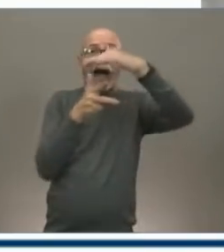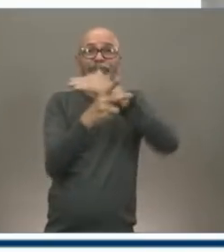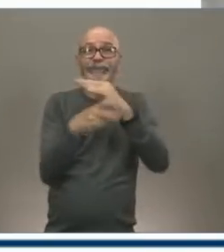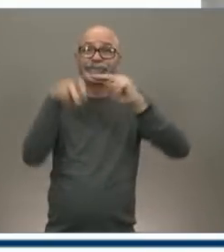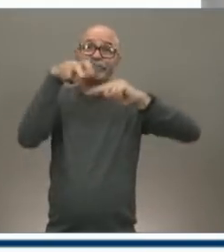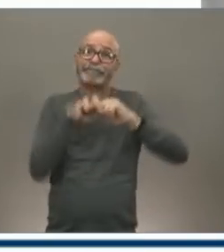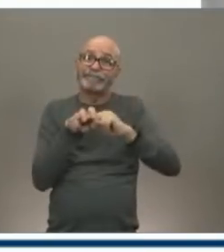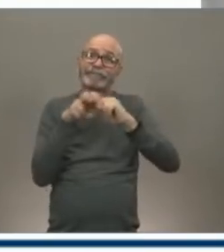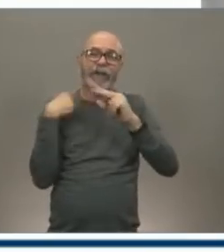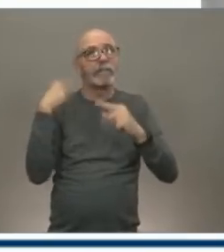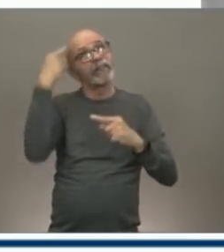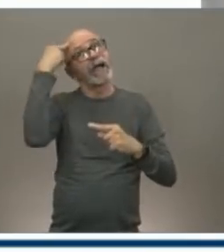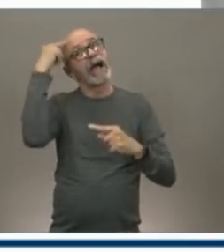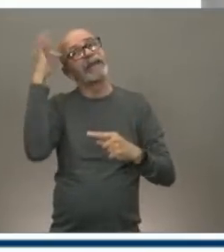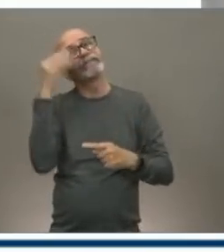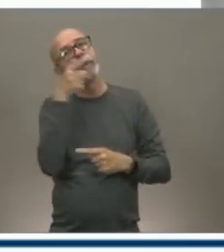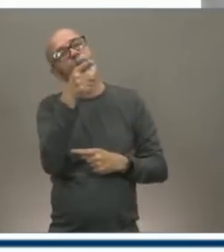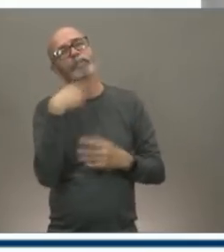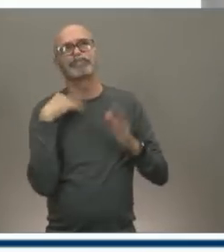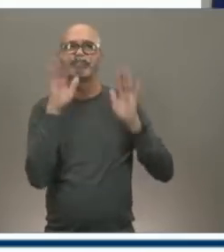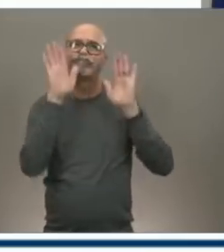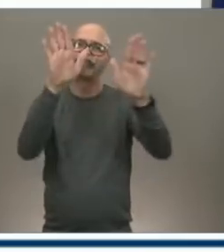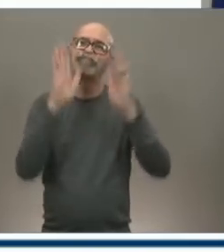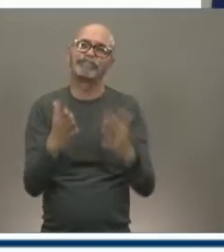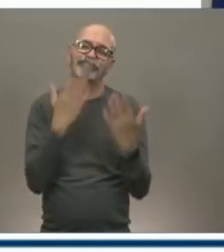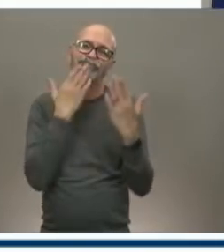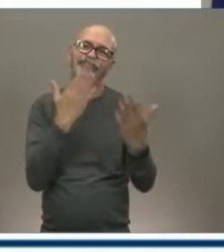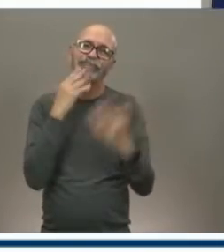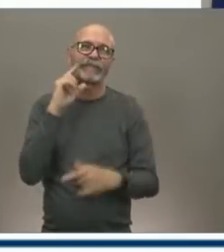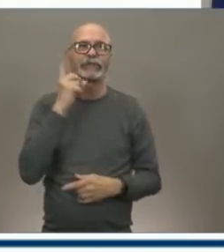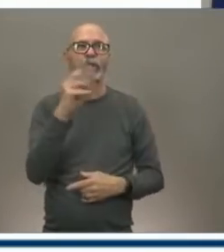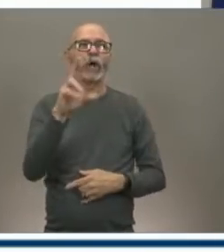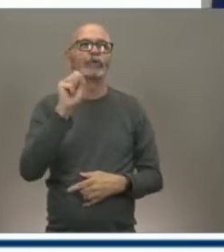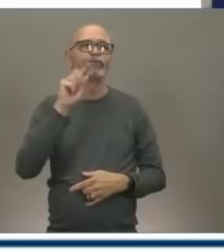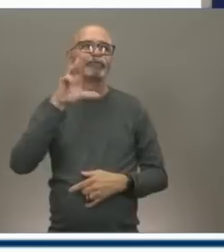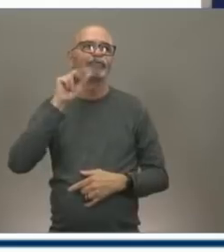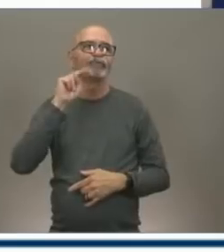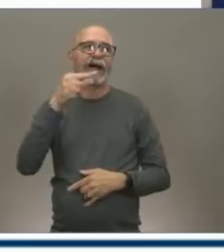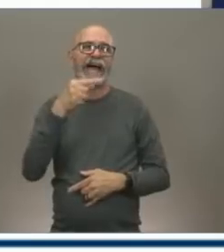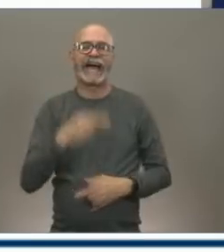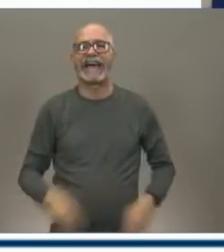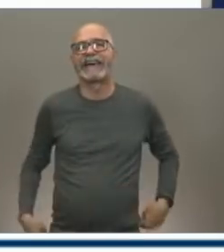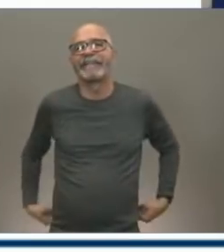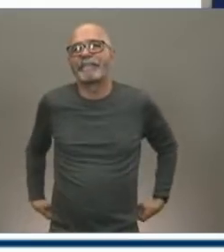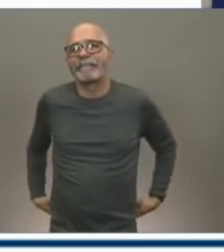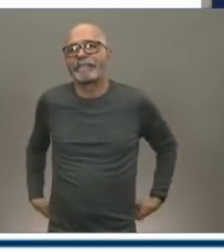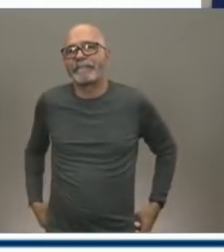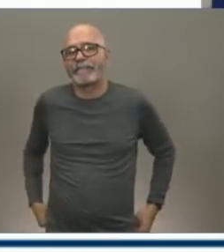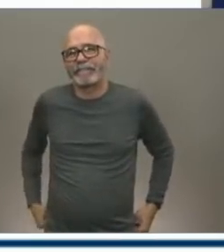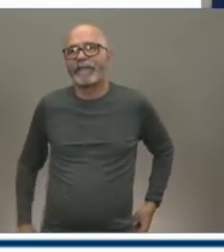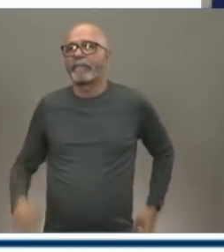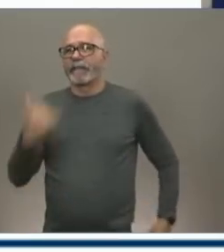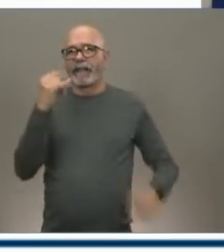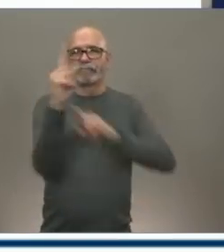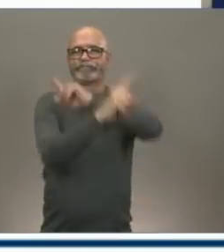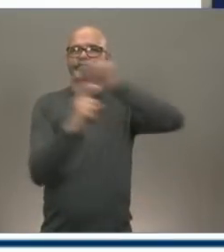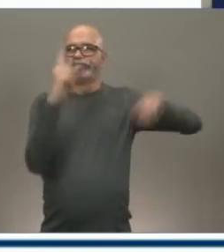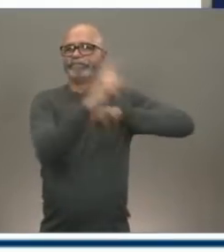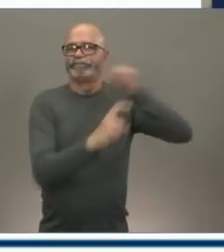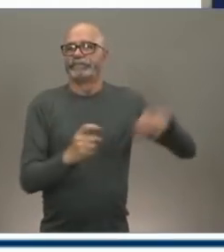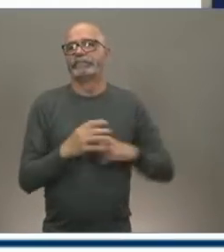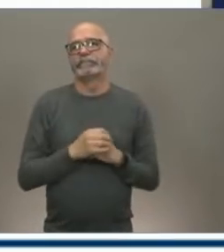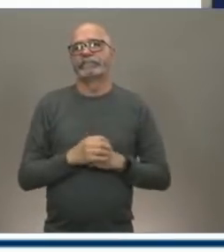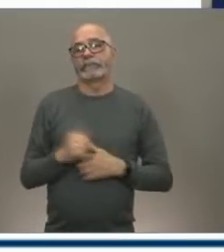much appreciated. Over to you, Chrissy. Thank you. We'll do one question and one follow-up in the amount of time that we have for today. First question will go to Canadian